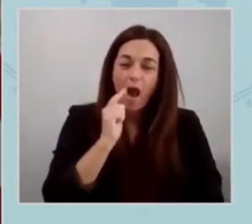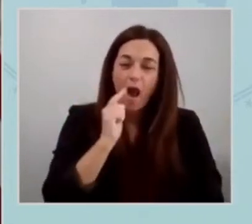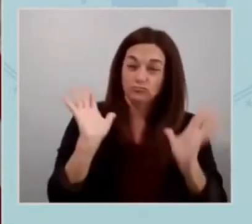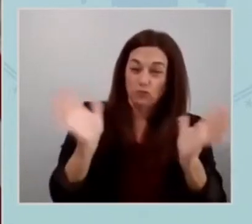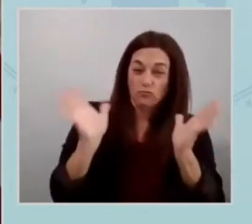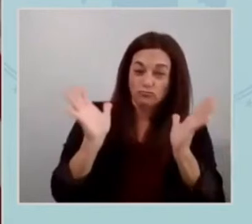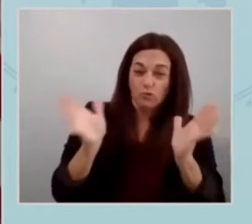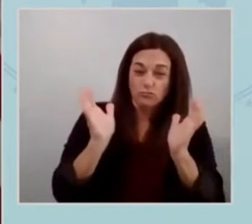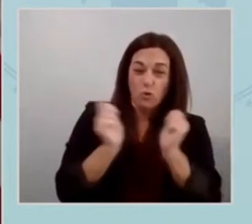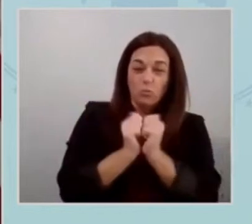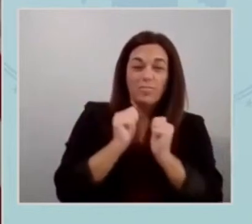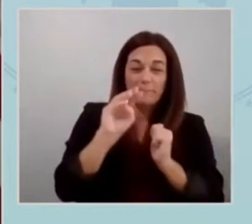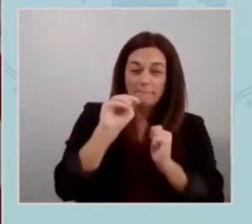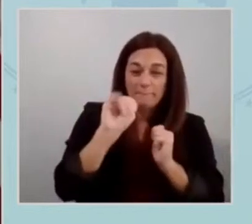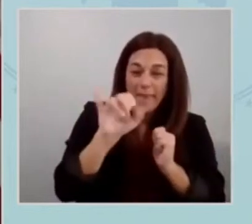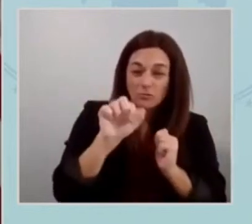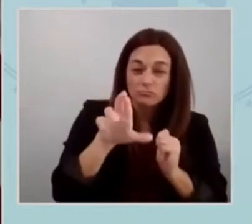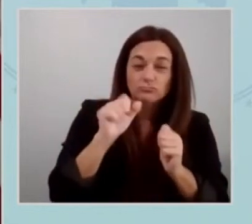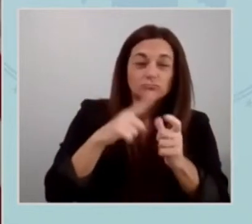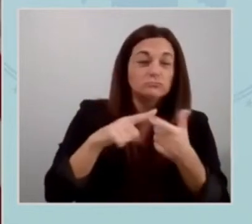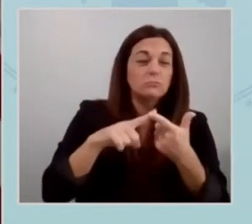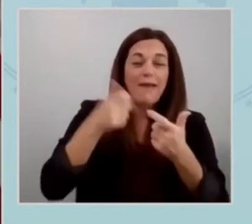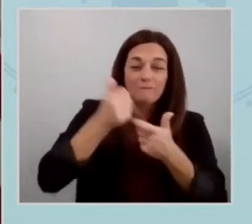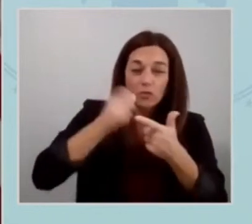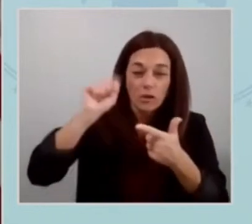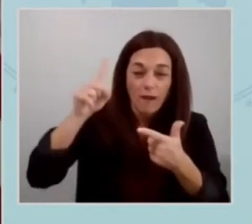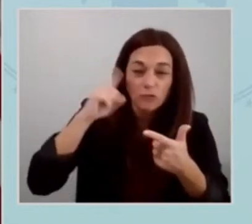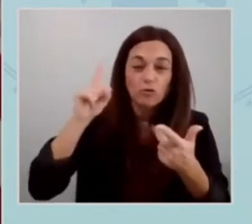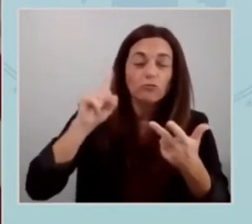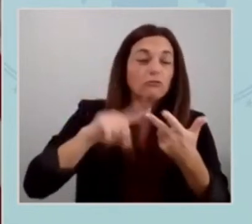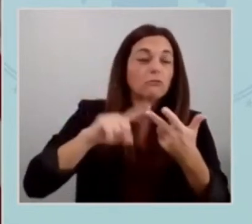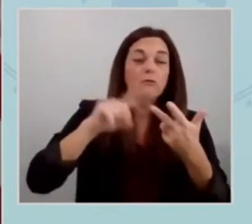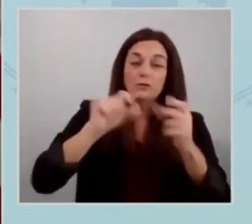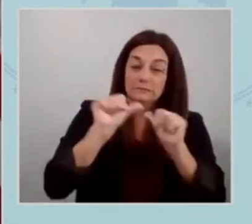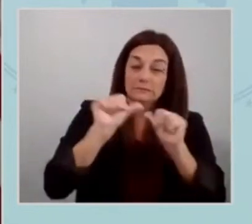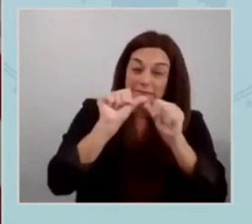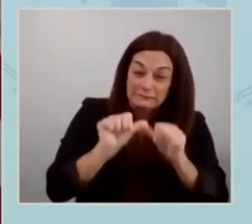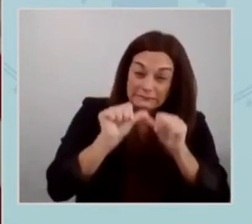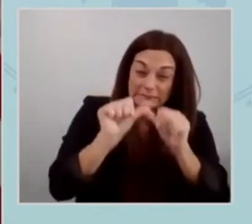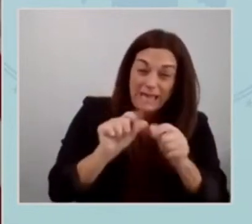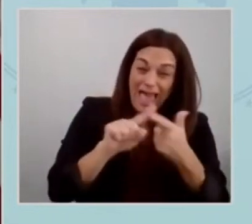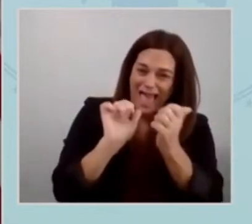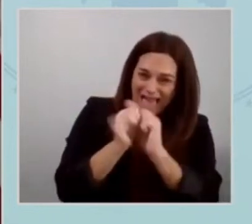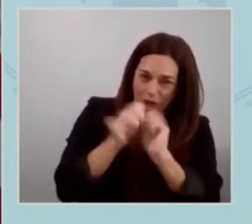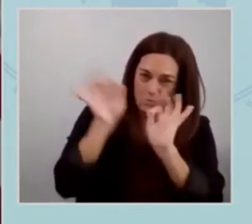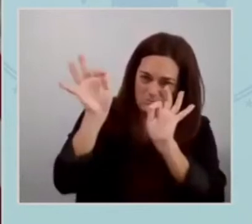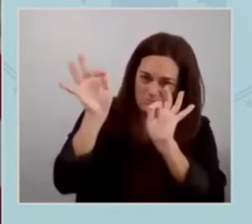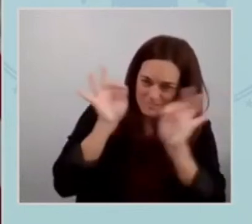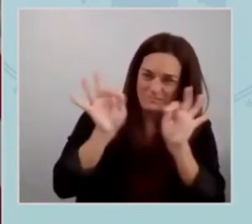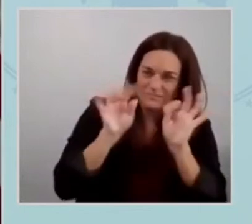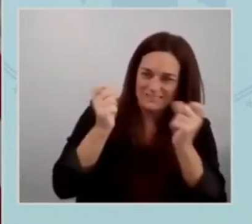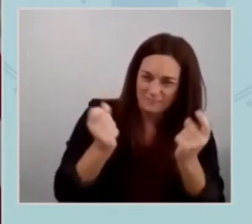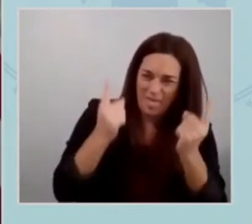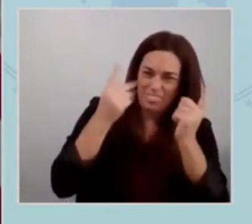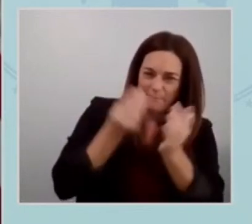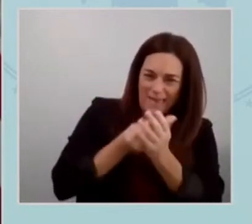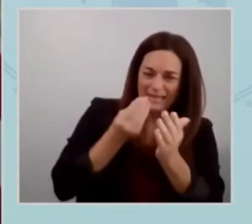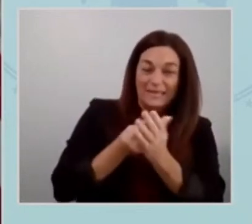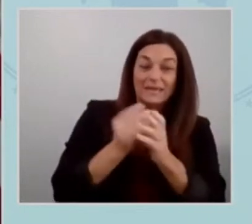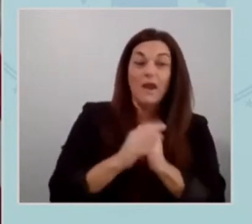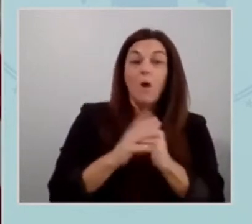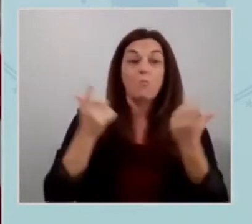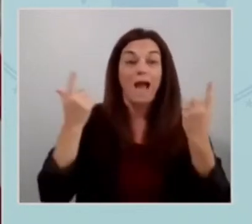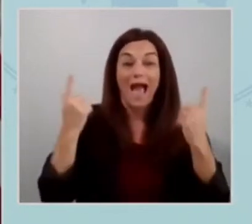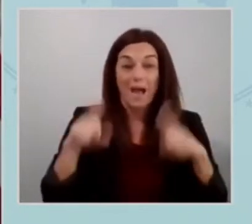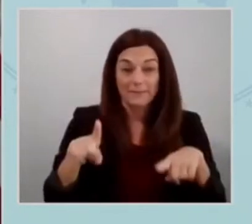on a daily basis every single day. I talk to over 165 mayors. I talk to every governor but one on a constant basis